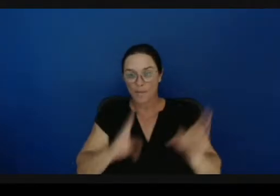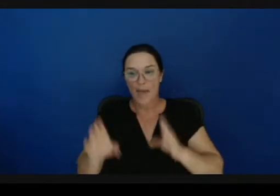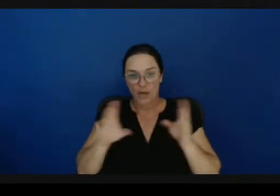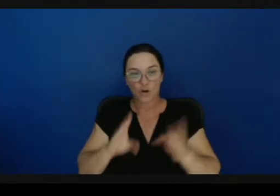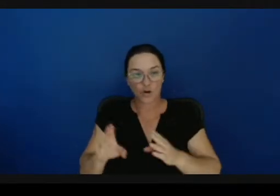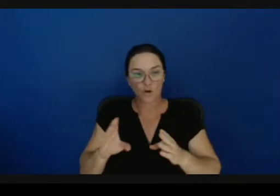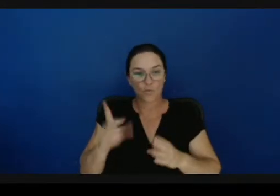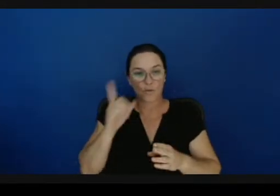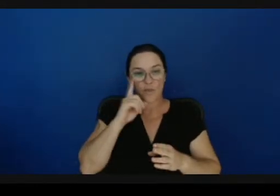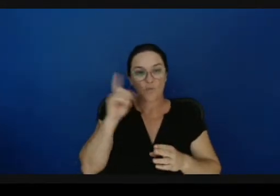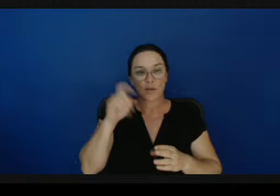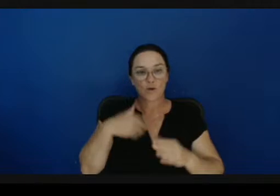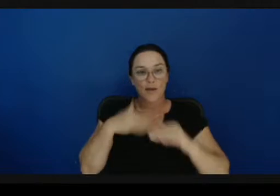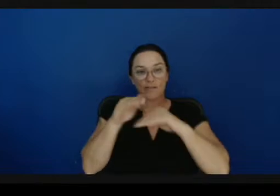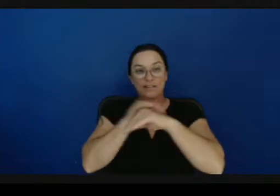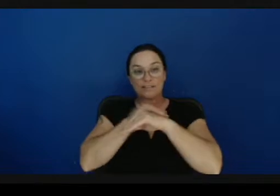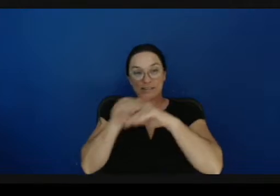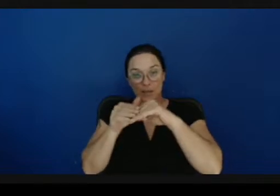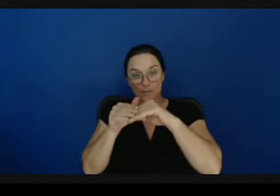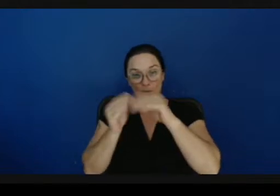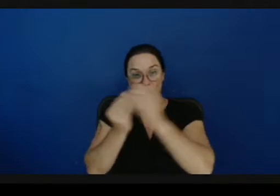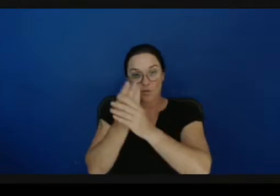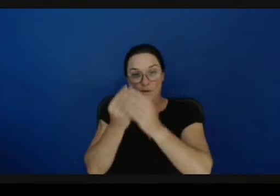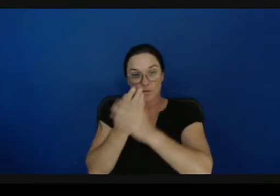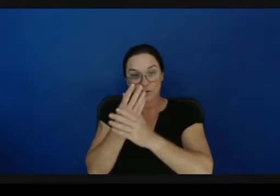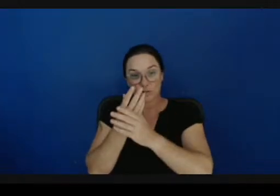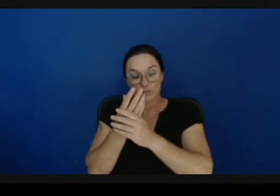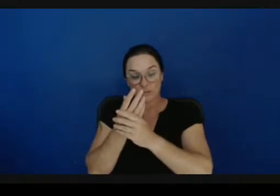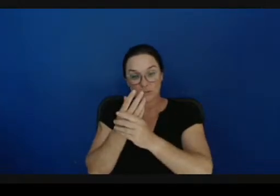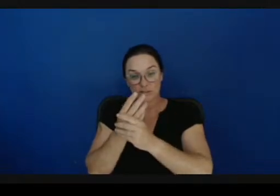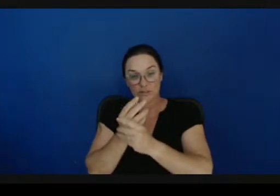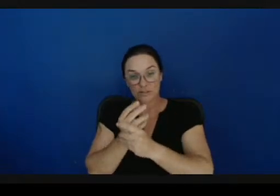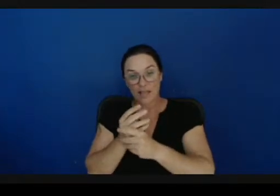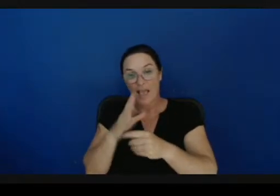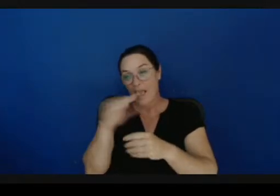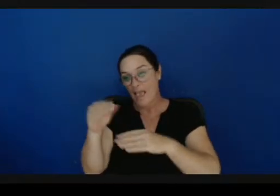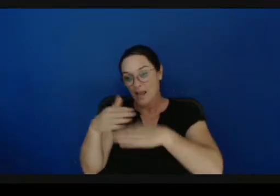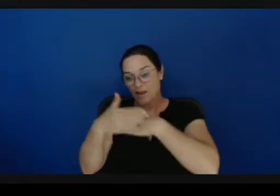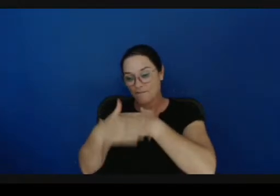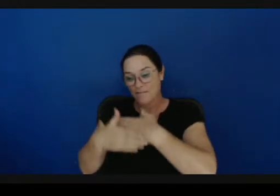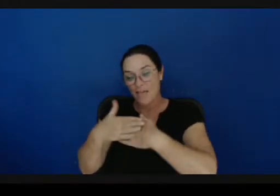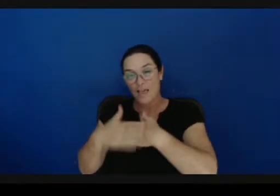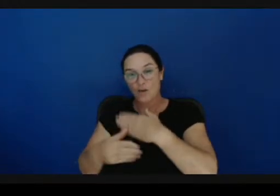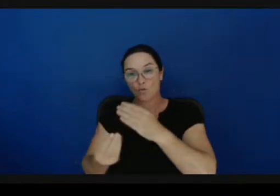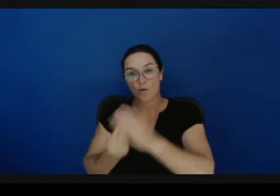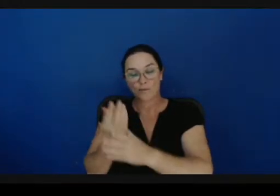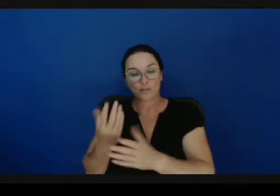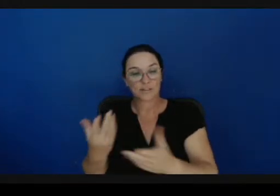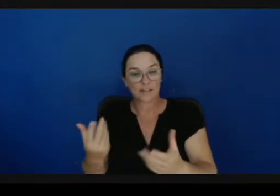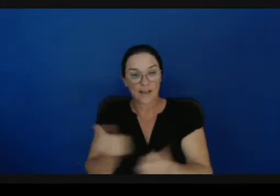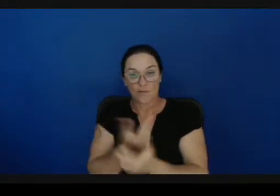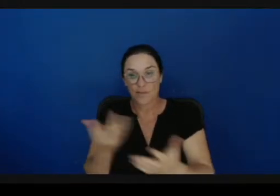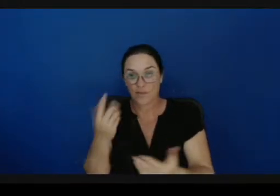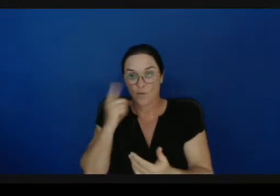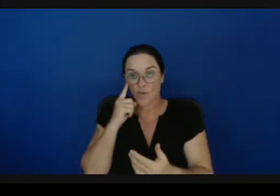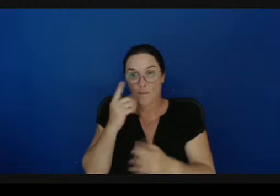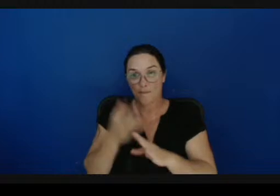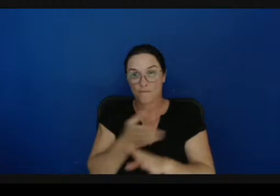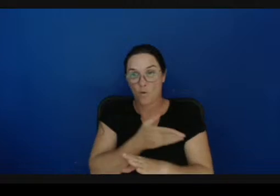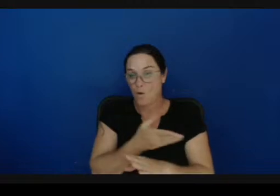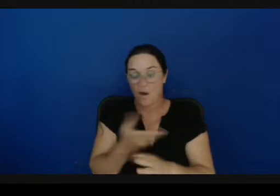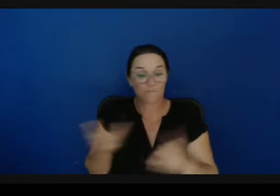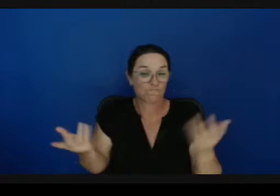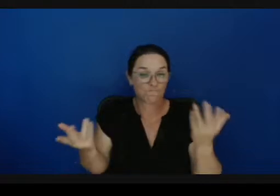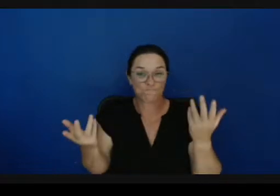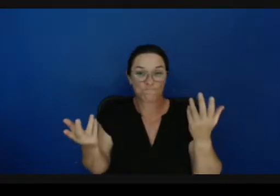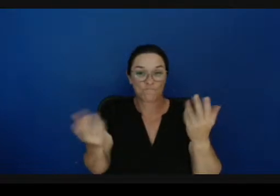we had to have a summit eruption and a rift eruption, and we didn't have one of those. Actually, we broke the pattern. So everything we thought about before we just didn't